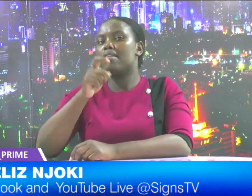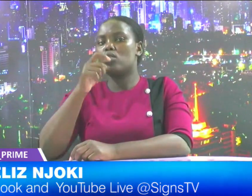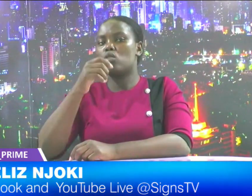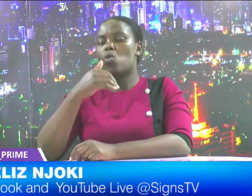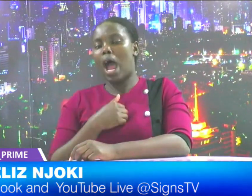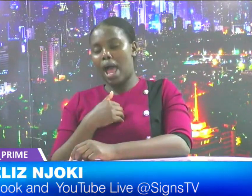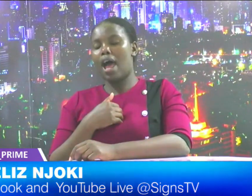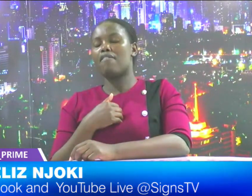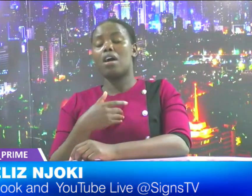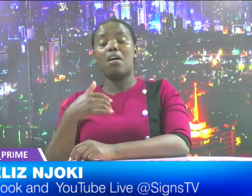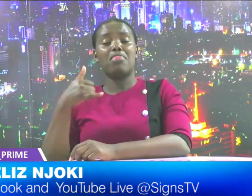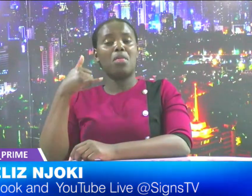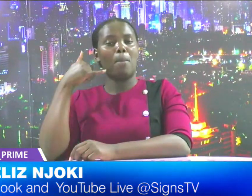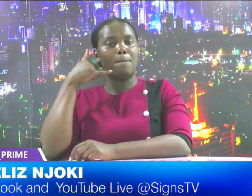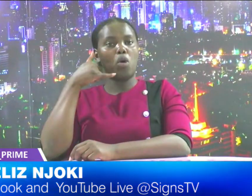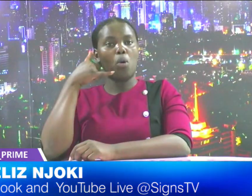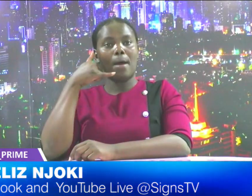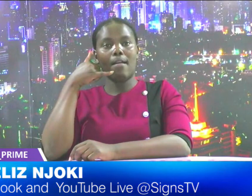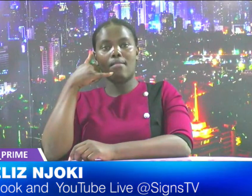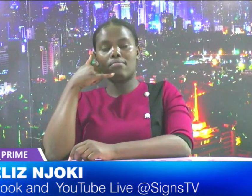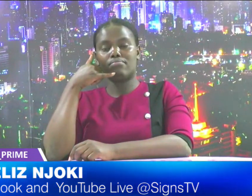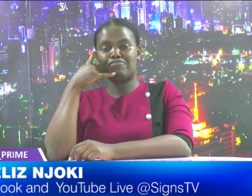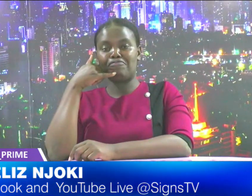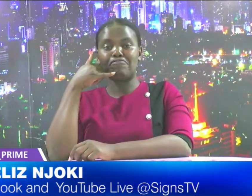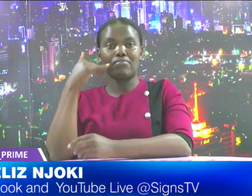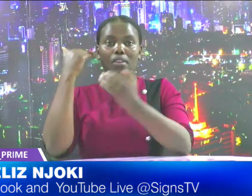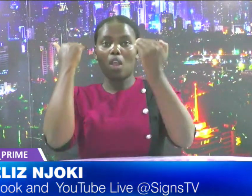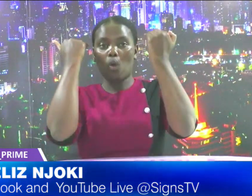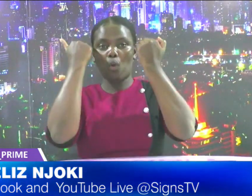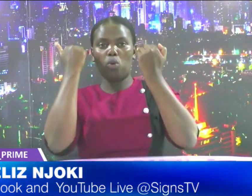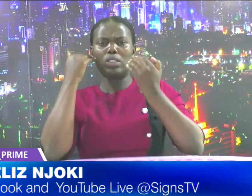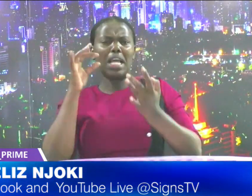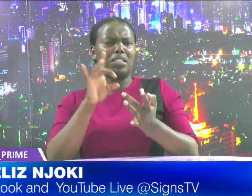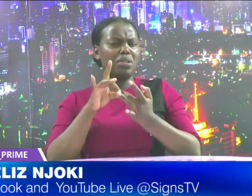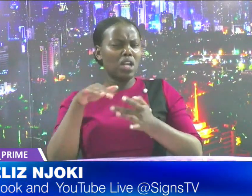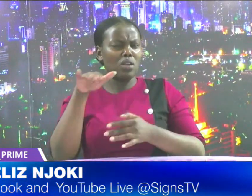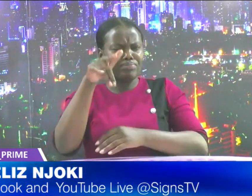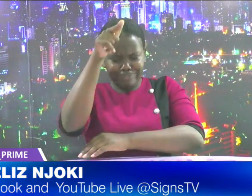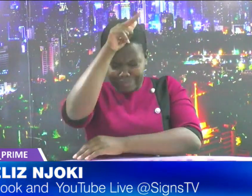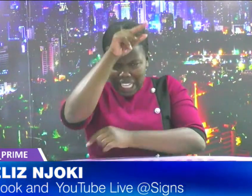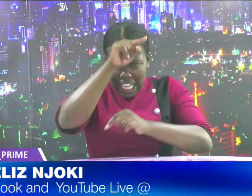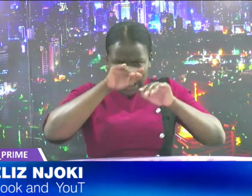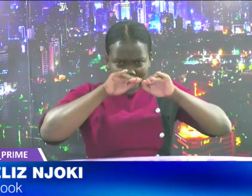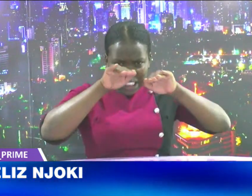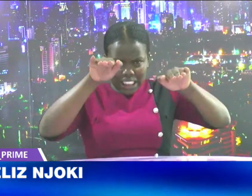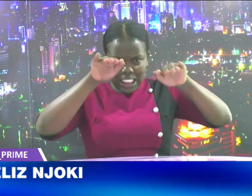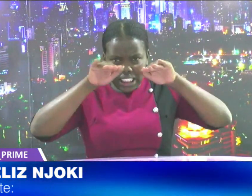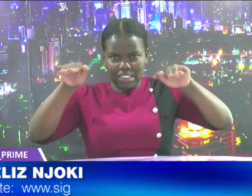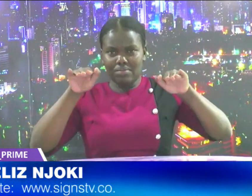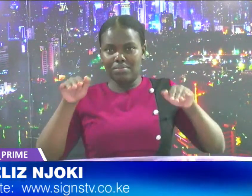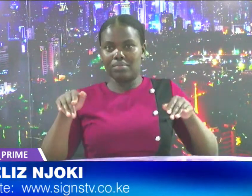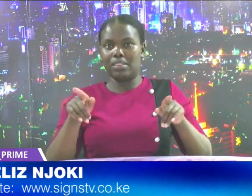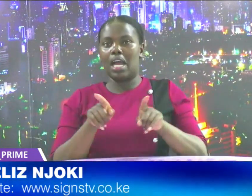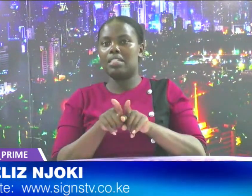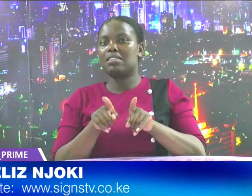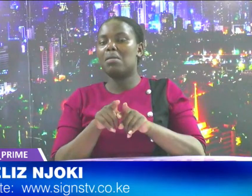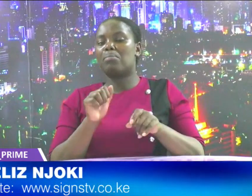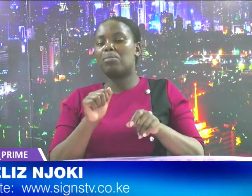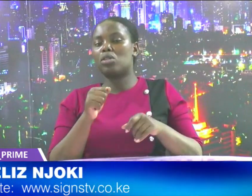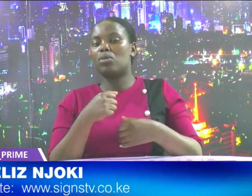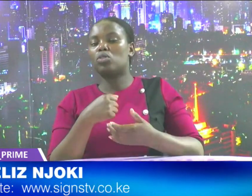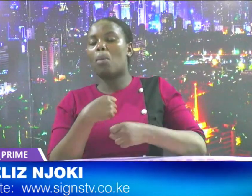who said that there was a need to have mobile courts, especially in rural